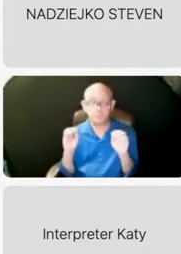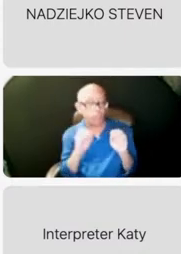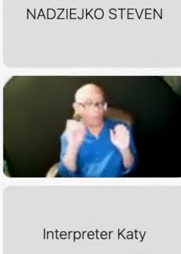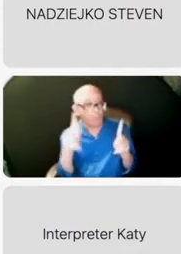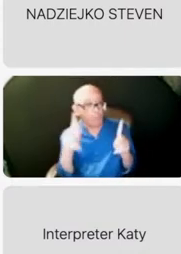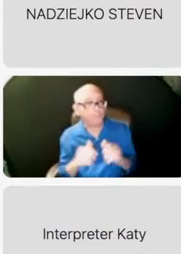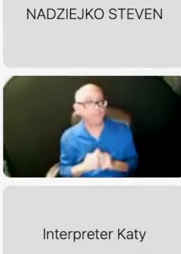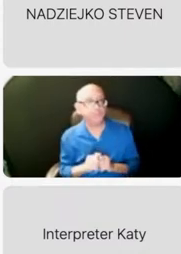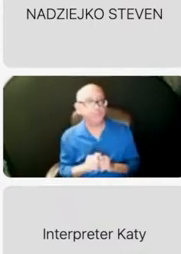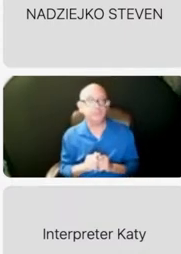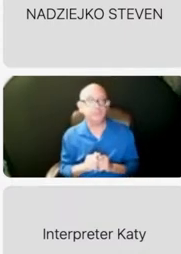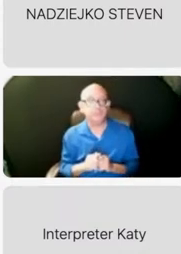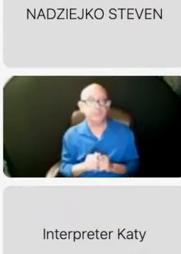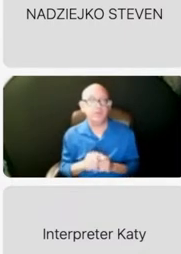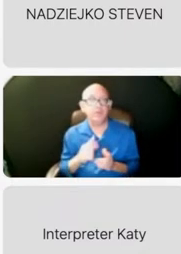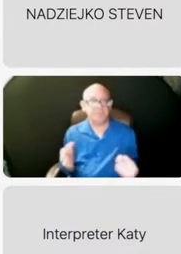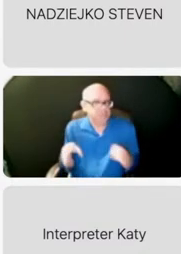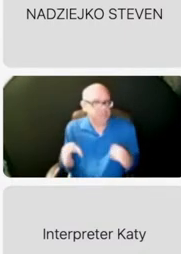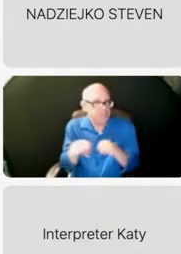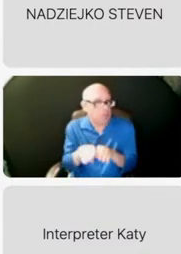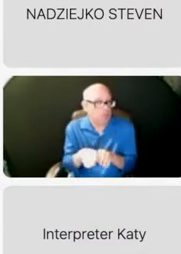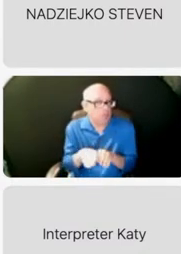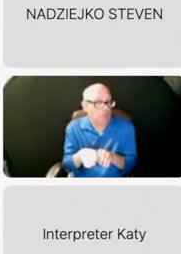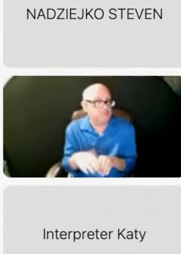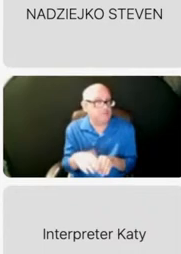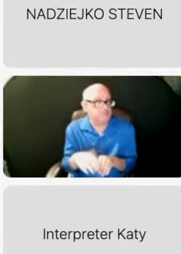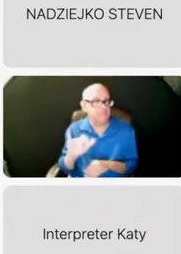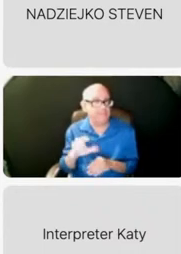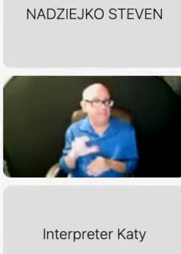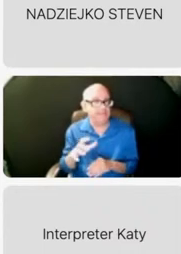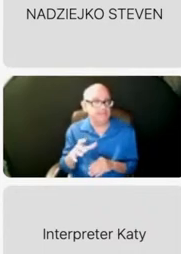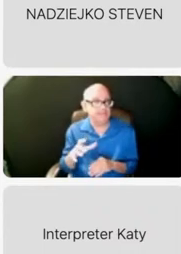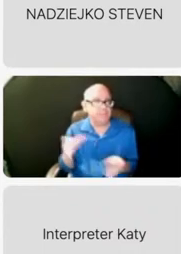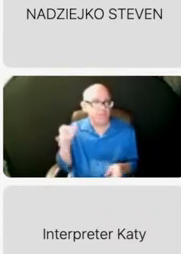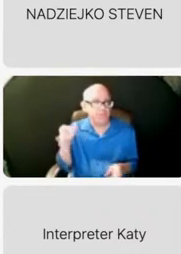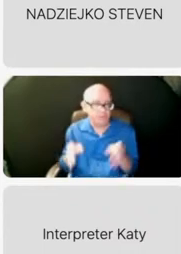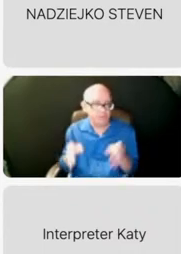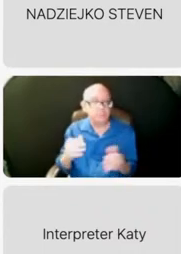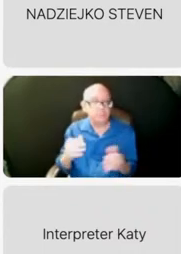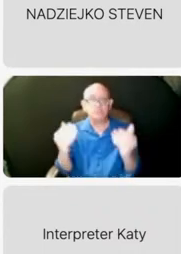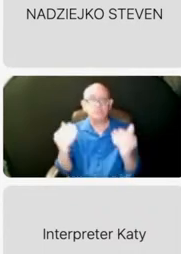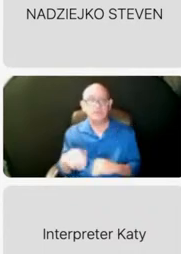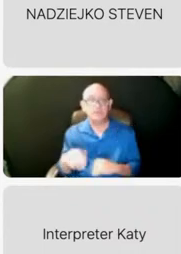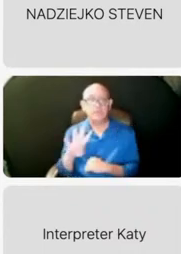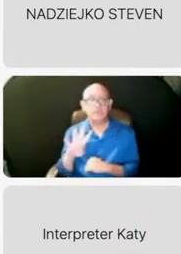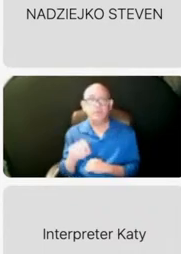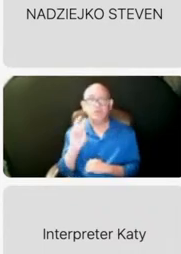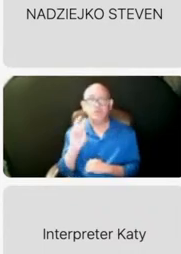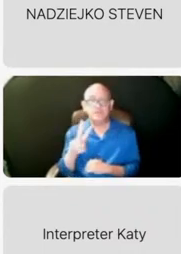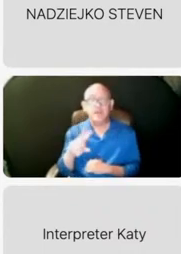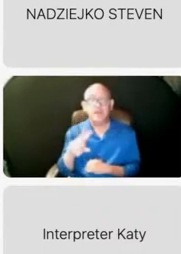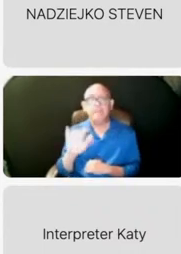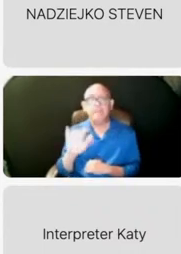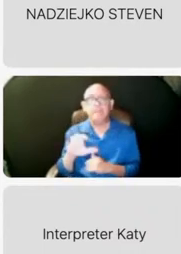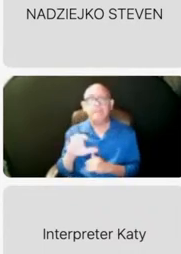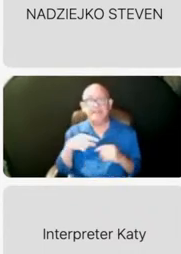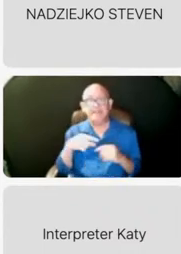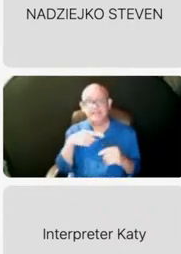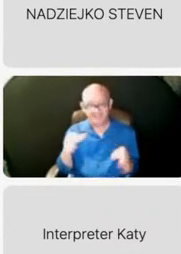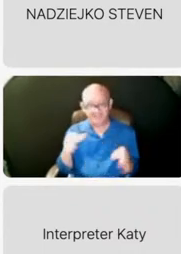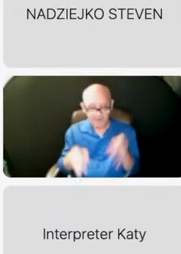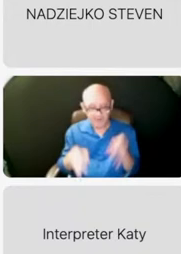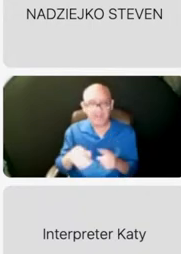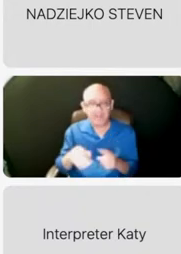we're closing this uh public hearing item 4.2 public hearing of the colton general unified school district on